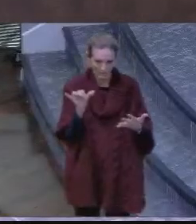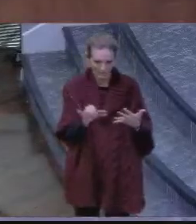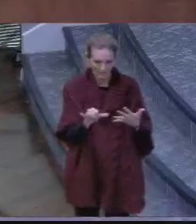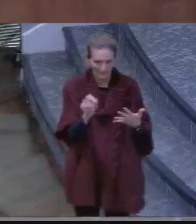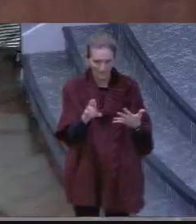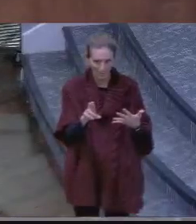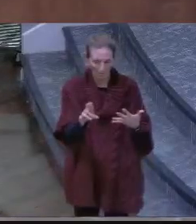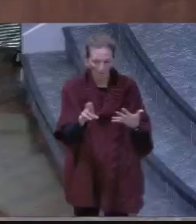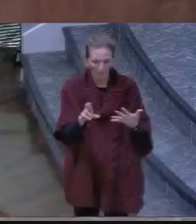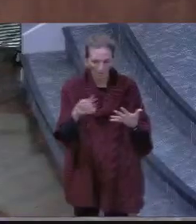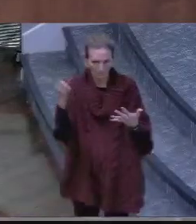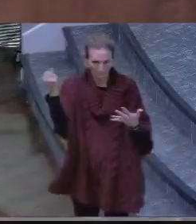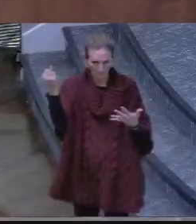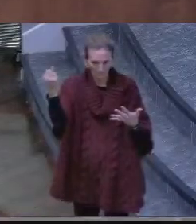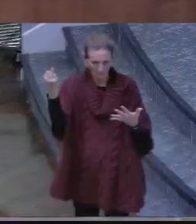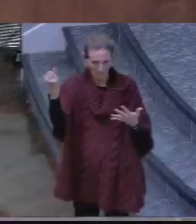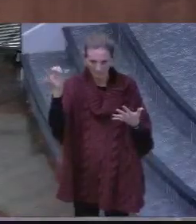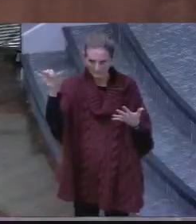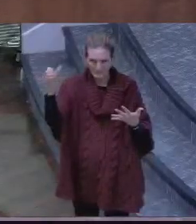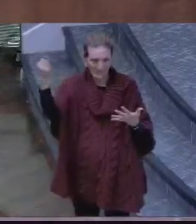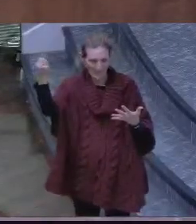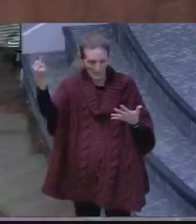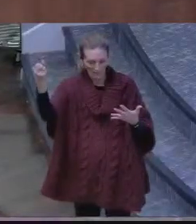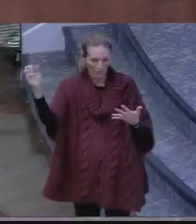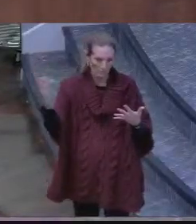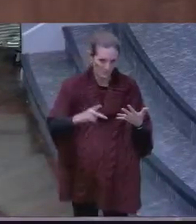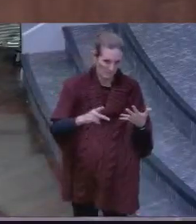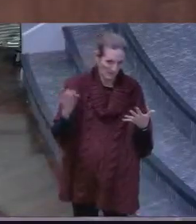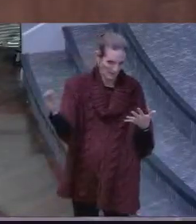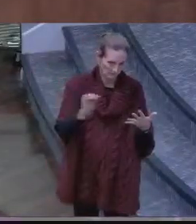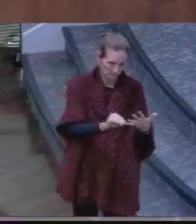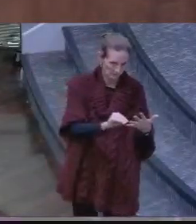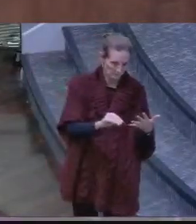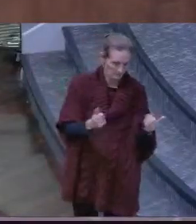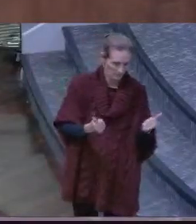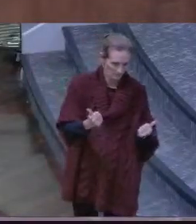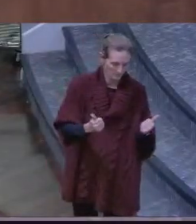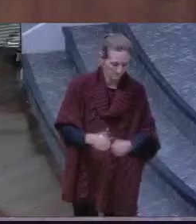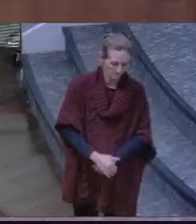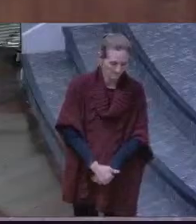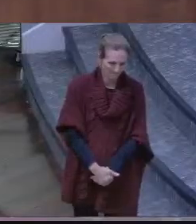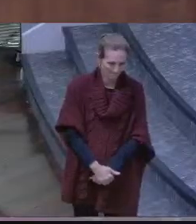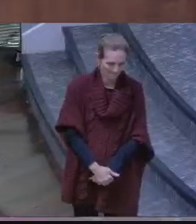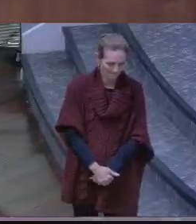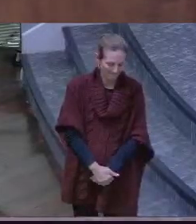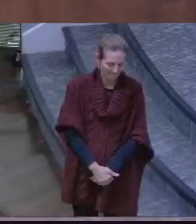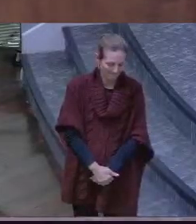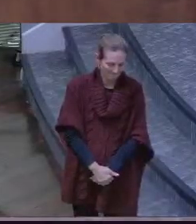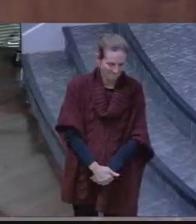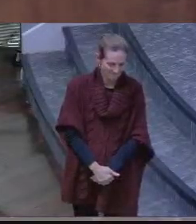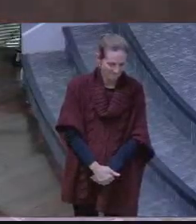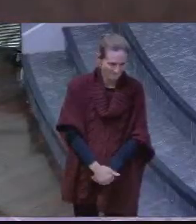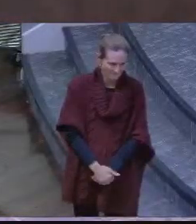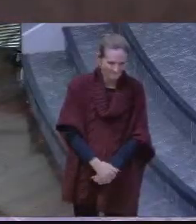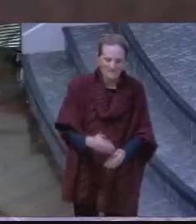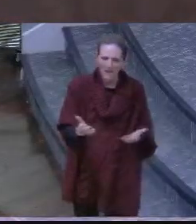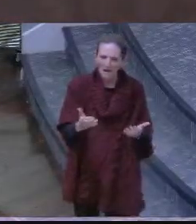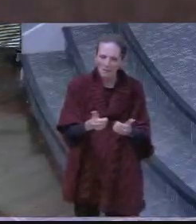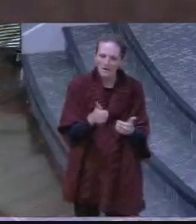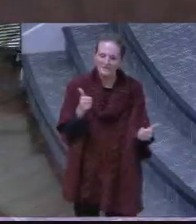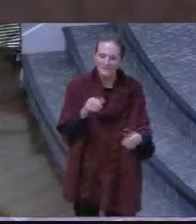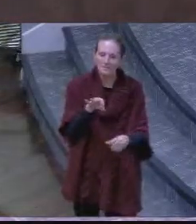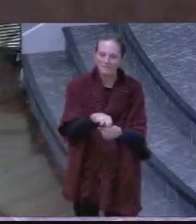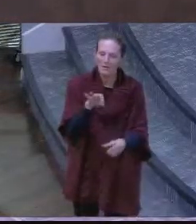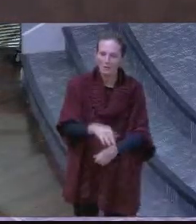or return it back to the consent agenda, having had your questions I really would just answered? like to have a separate vote on it because it kind of sticks